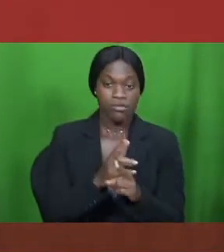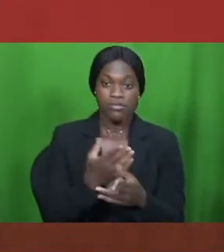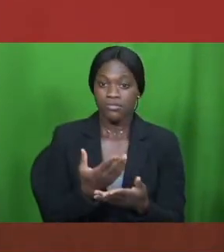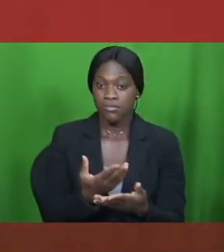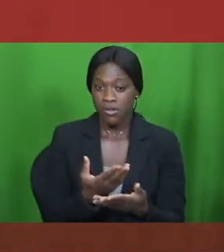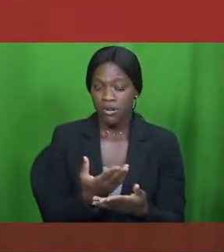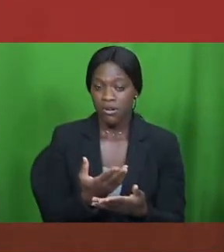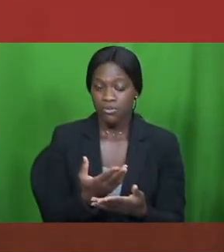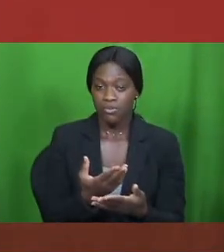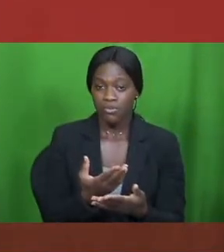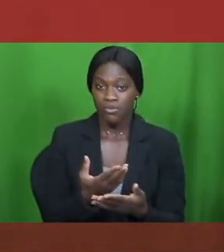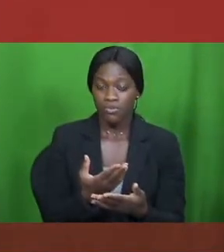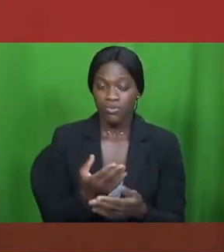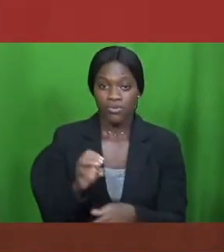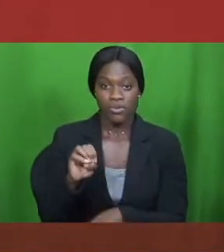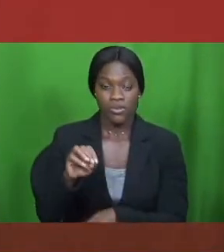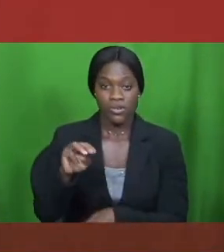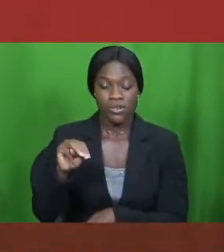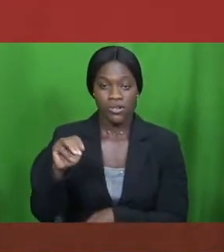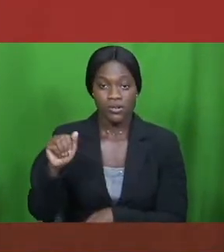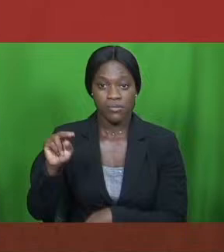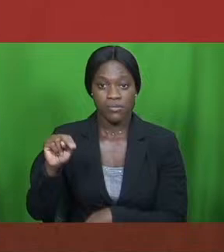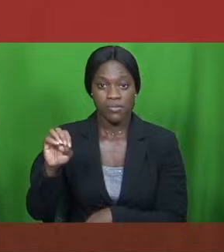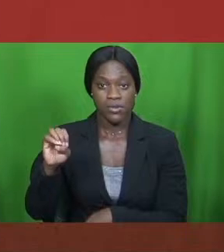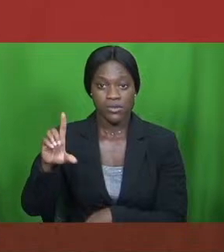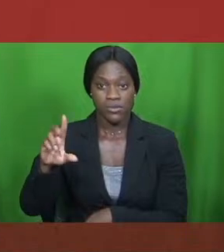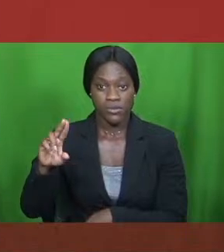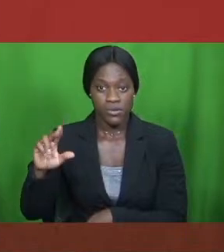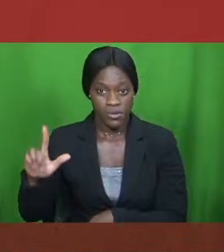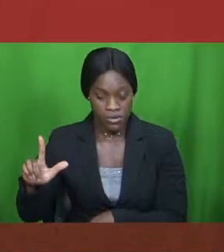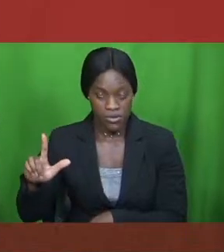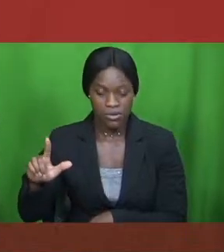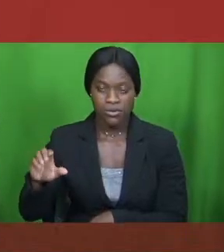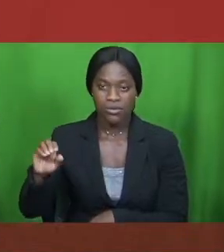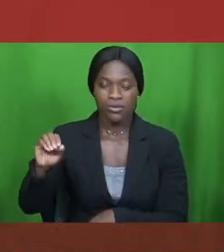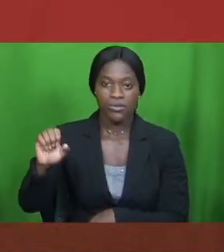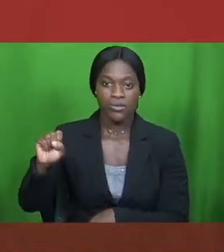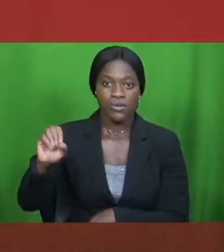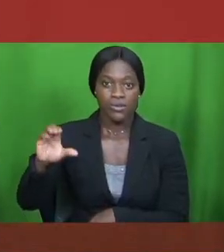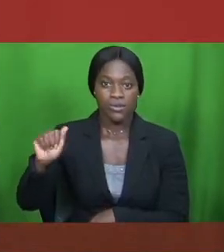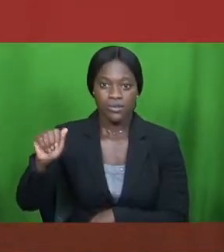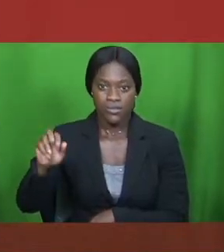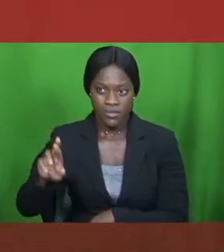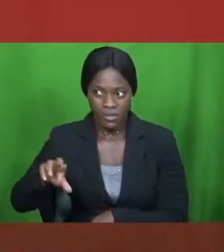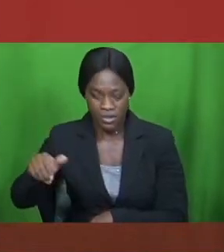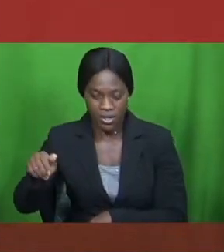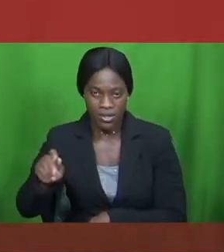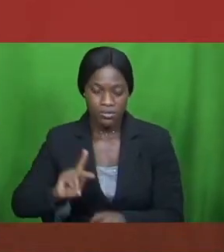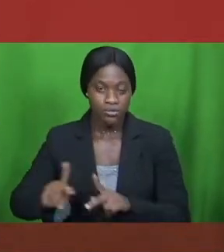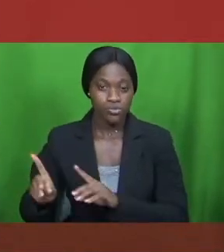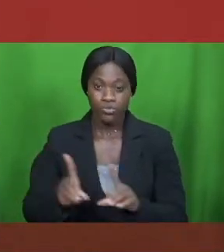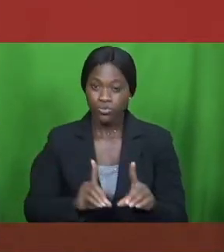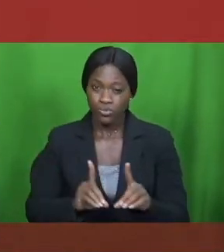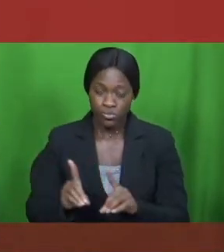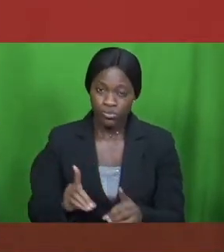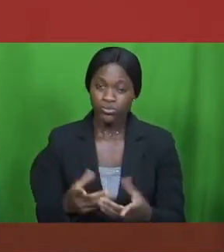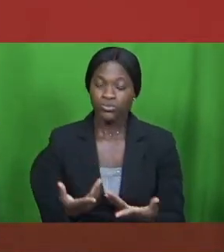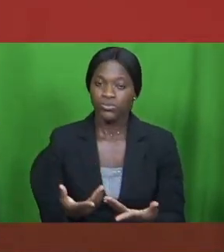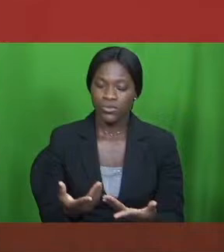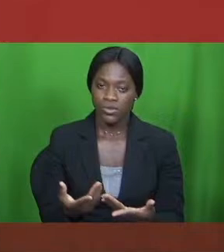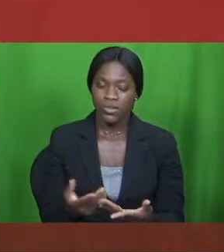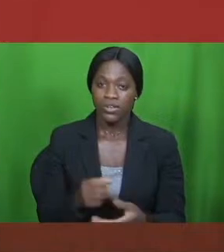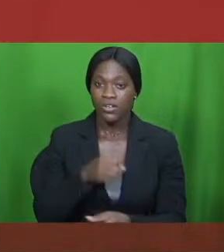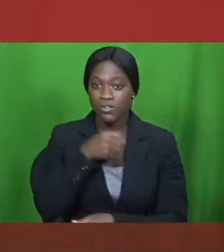late Emmanuel Oscar Meadow and his colleagues laid to ensure that